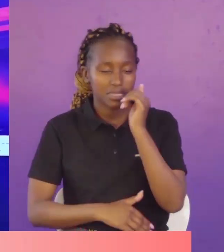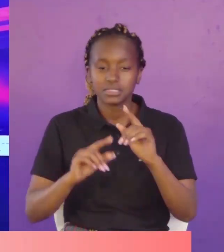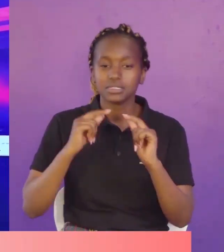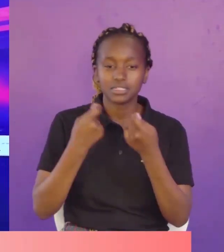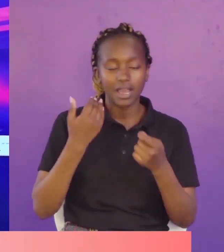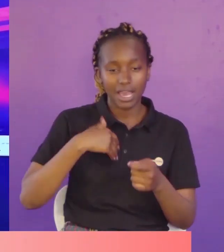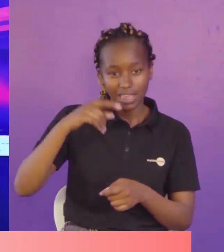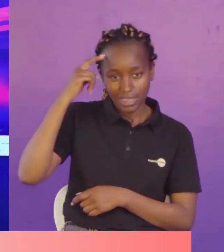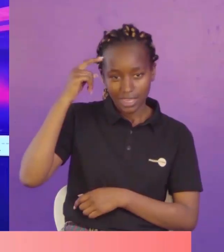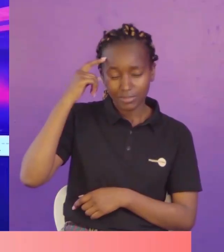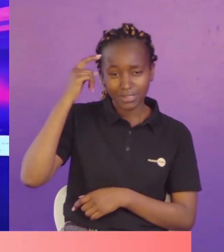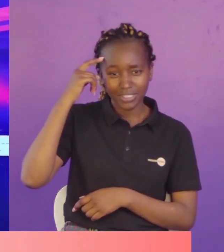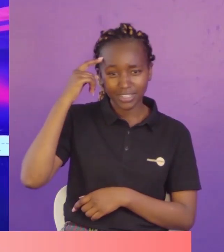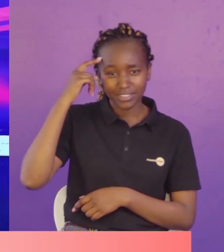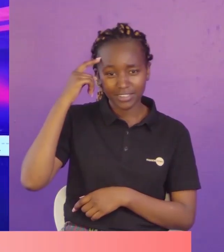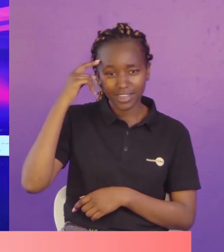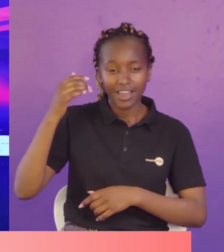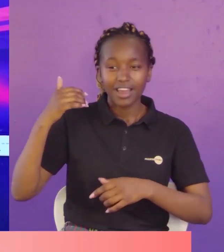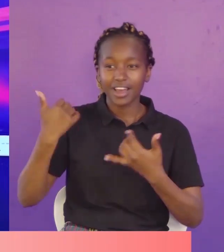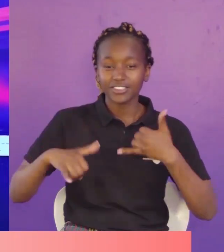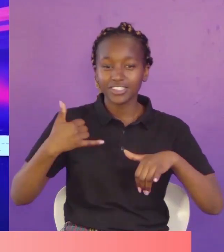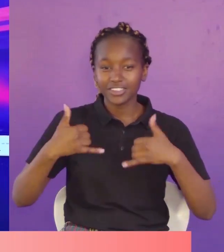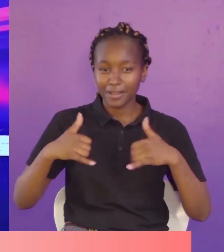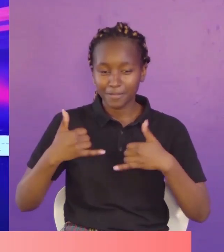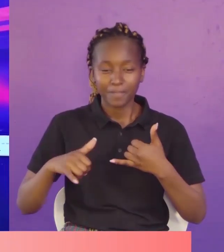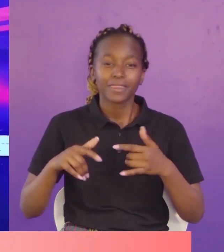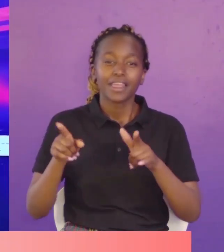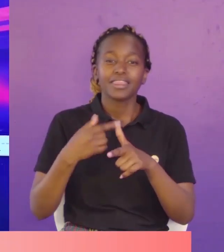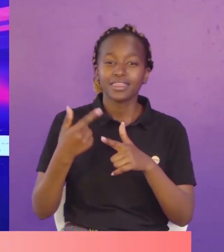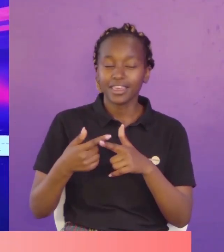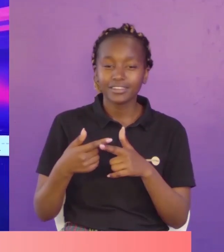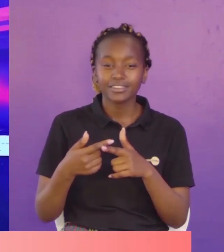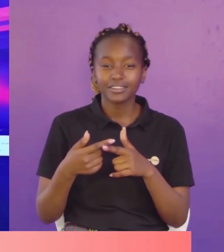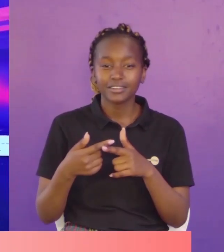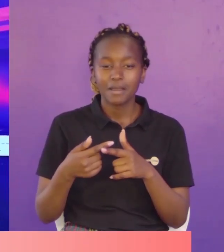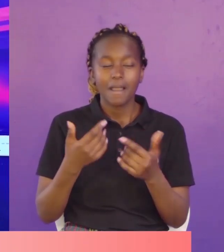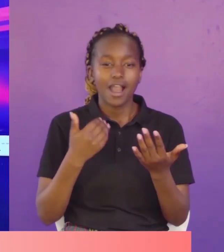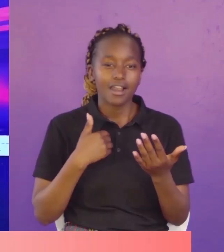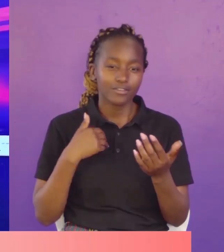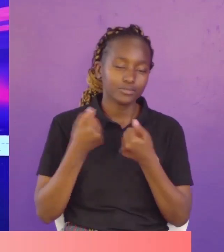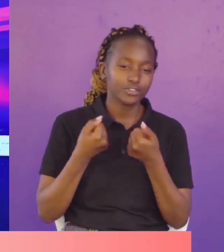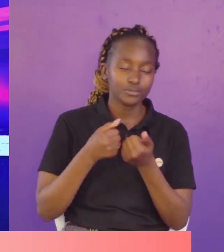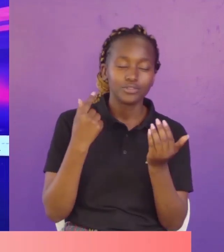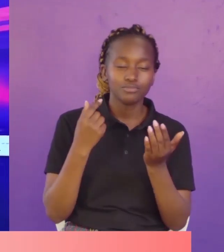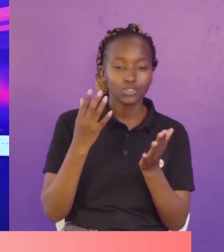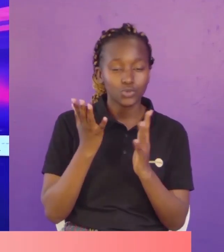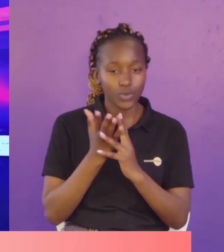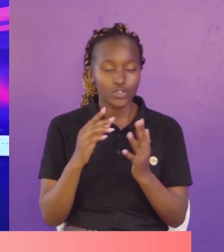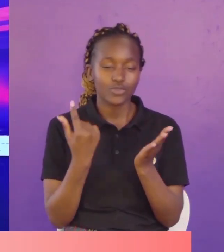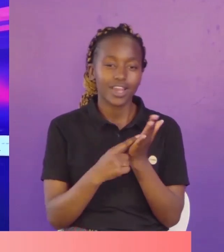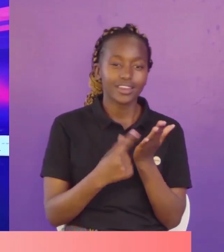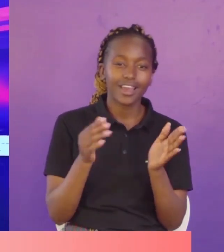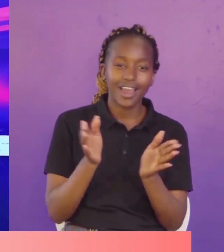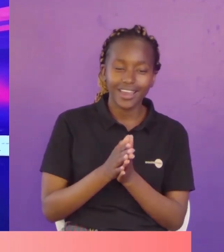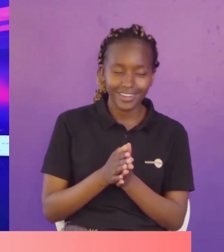are already in. Dani. Then the number 2 have Uganda. to battle between Uganda, Mozambique, and Guinea. Remember, Uganda and Mozambique